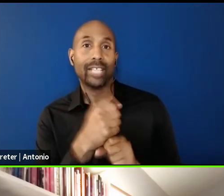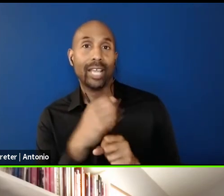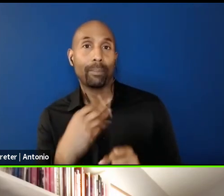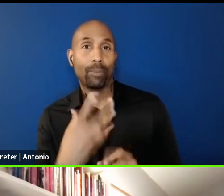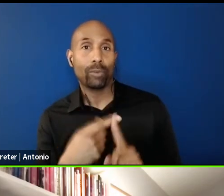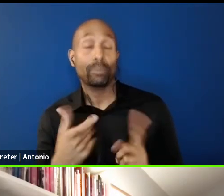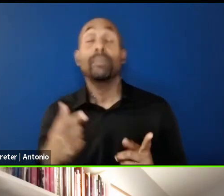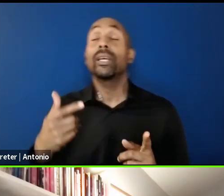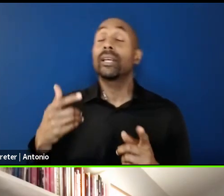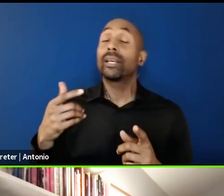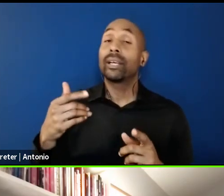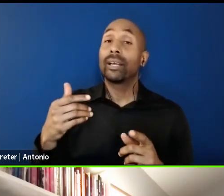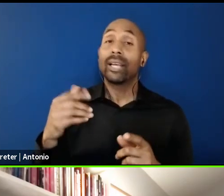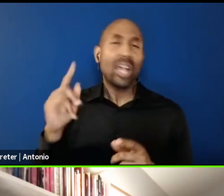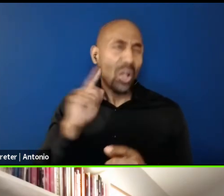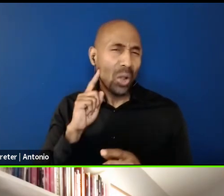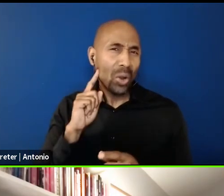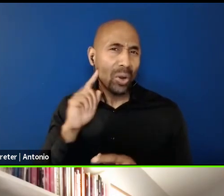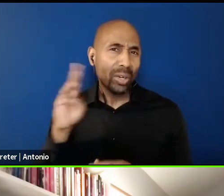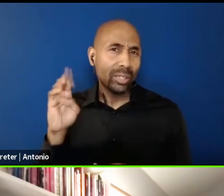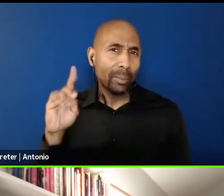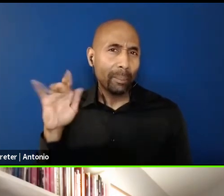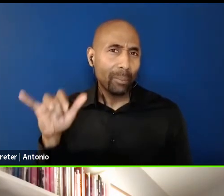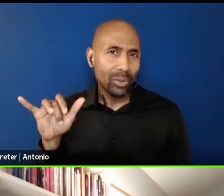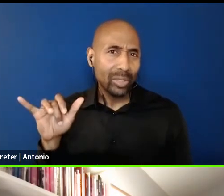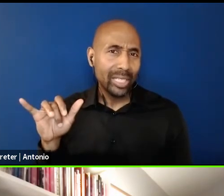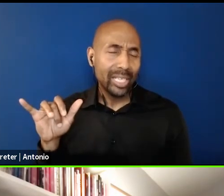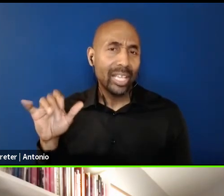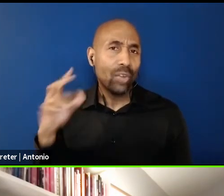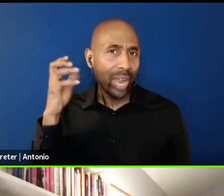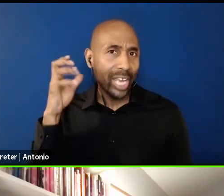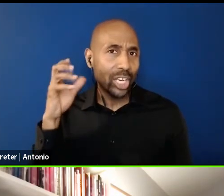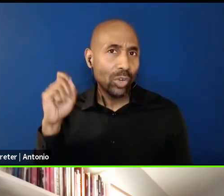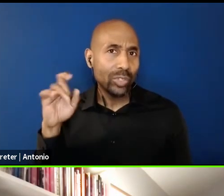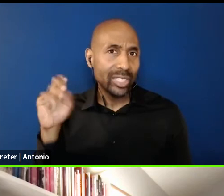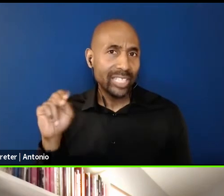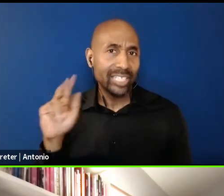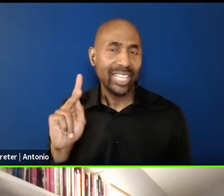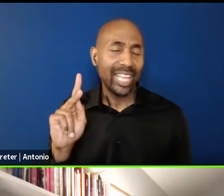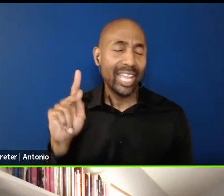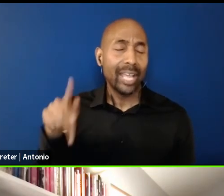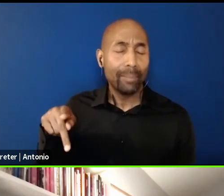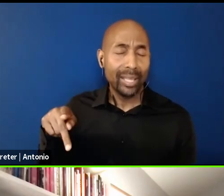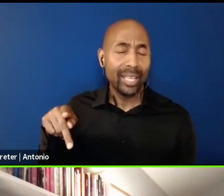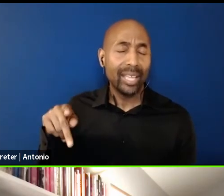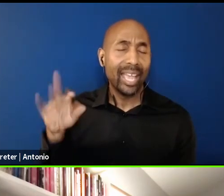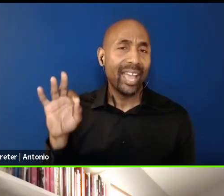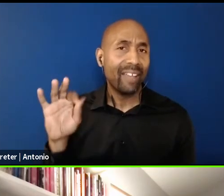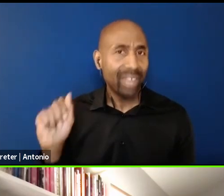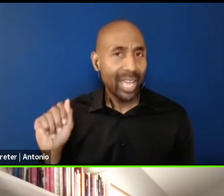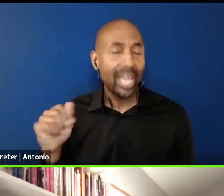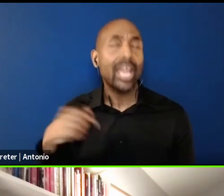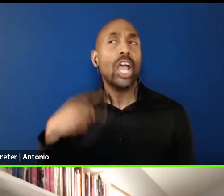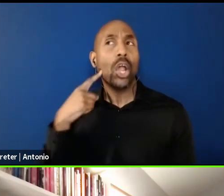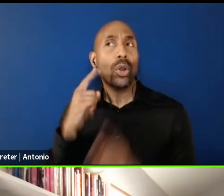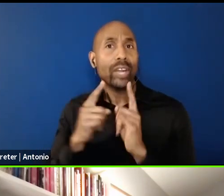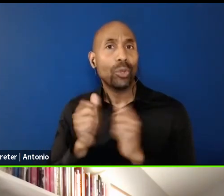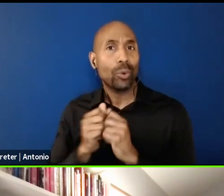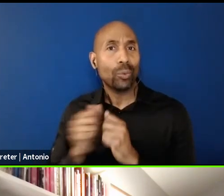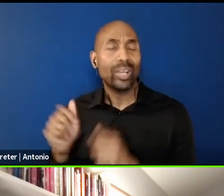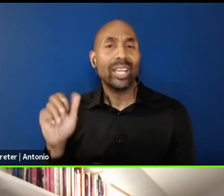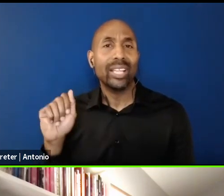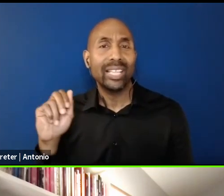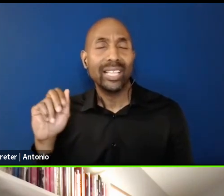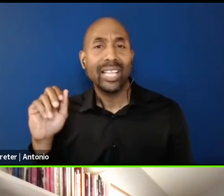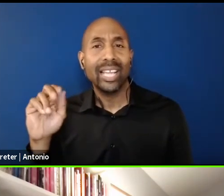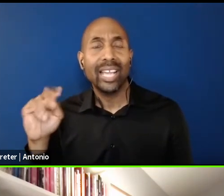Braxton on the Berkeley station KPFA that I liked. And so I got permission to transcribe that